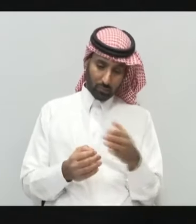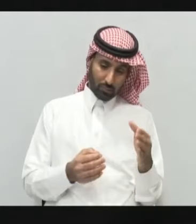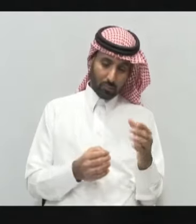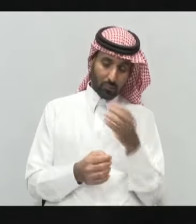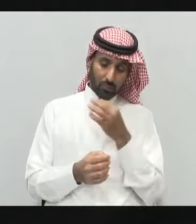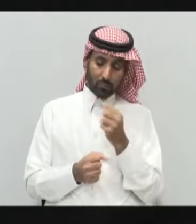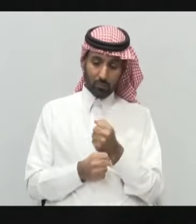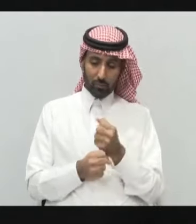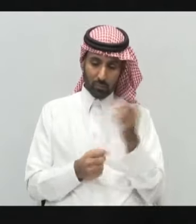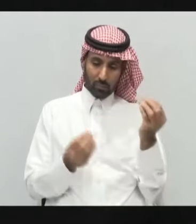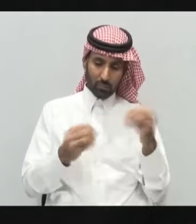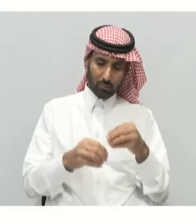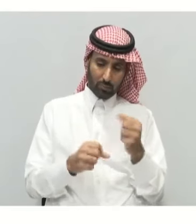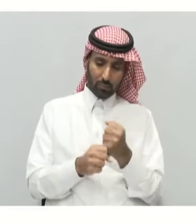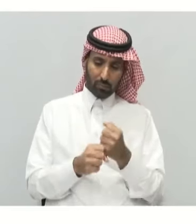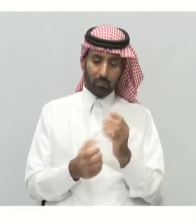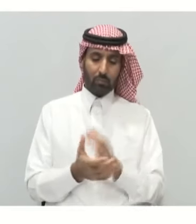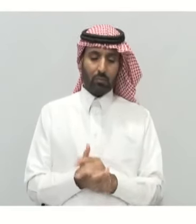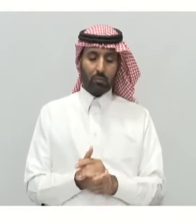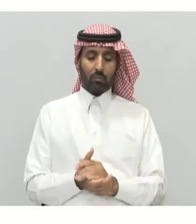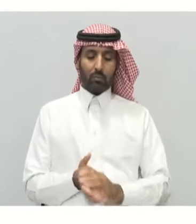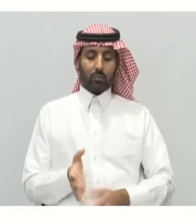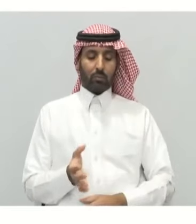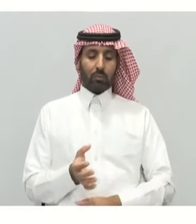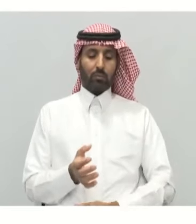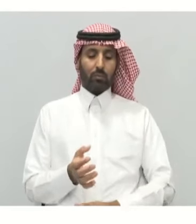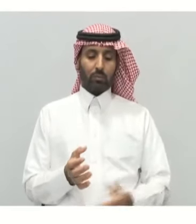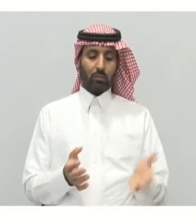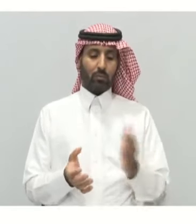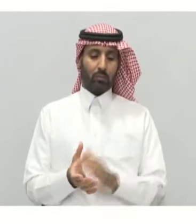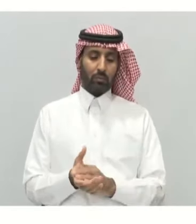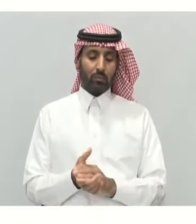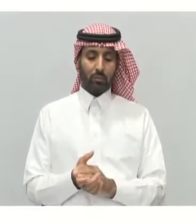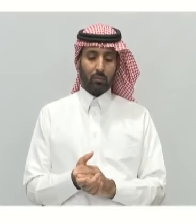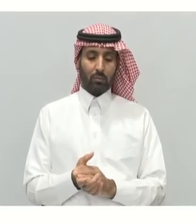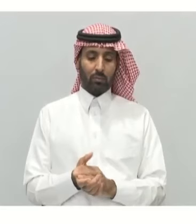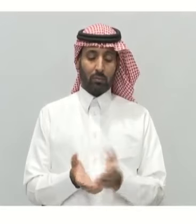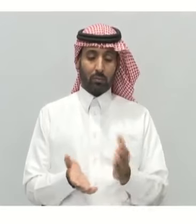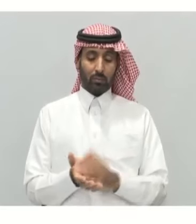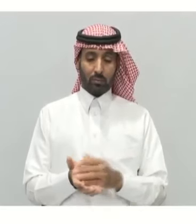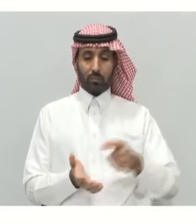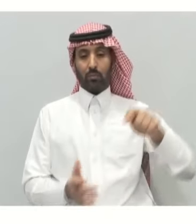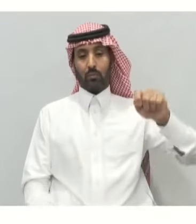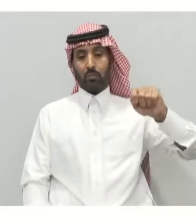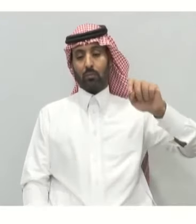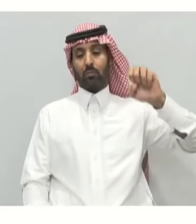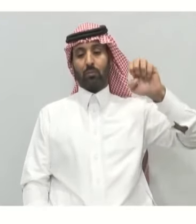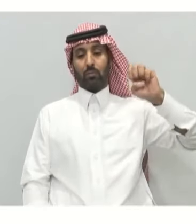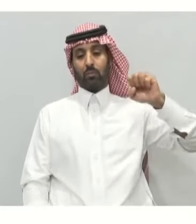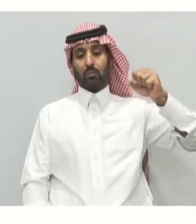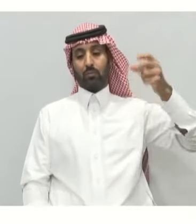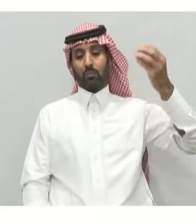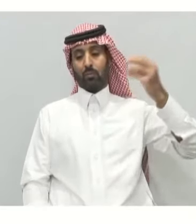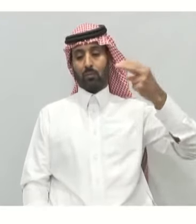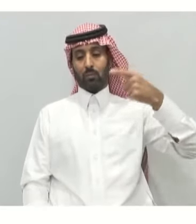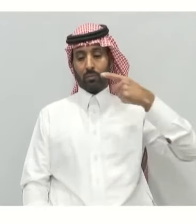we added the verb teach. So Mr. Fathi and Al-Jahawi, they teach science. Mr. Fathi